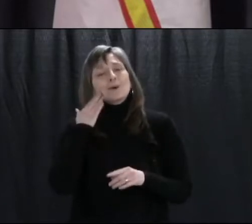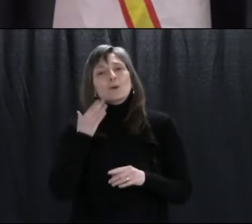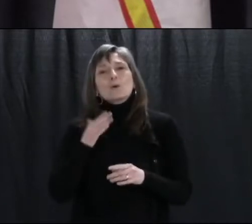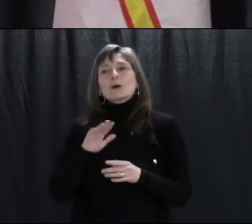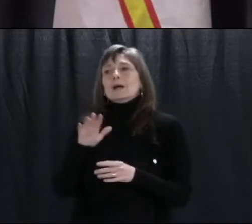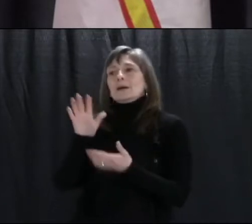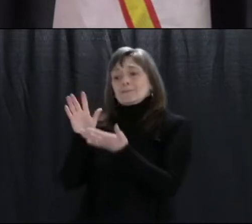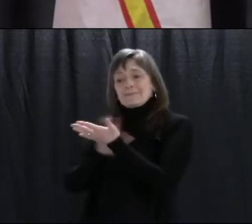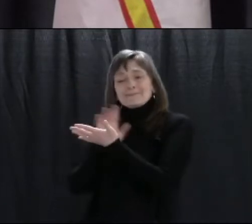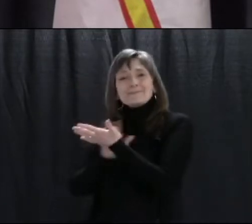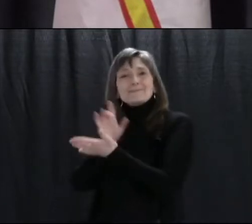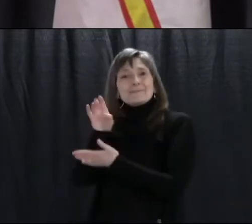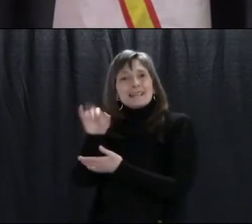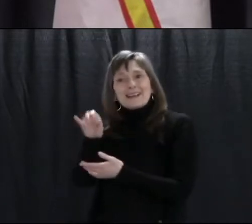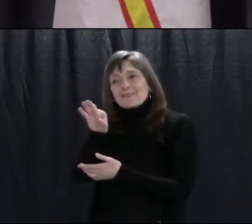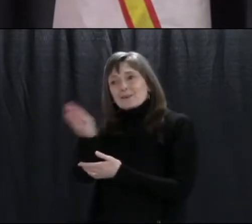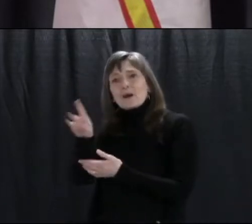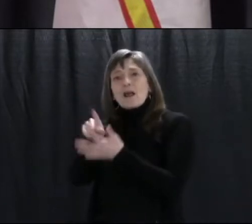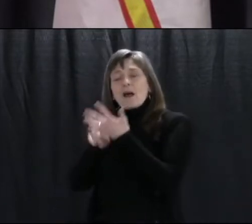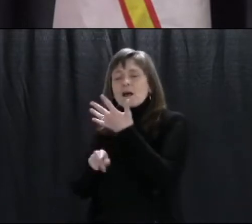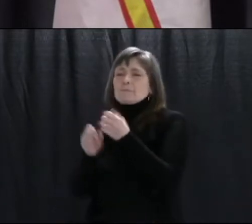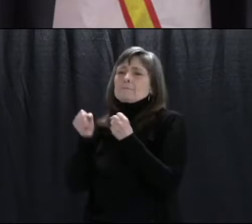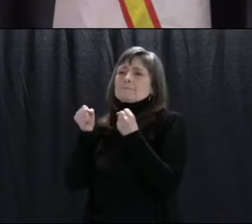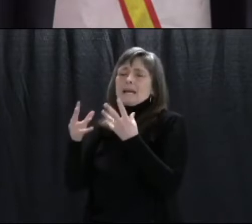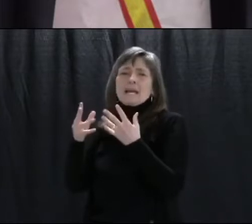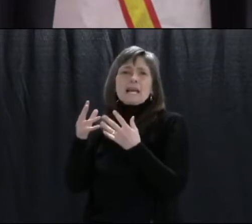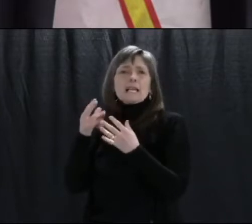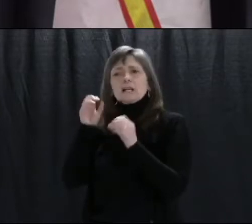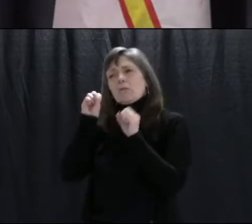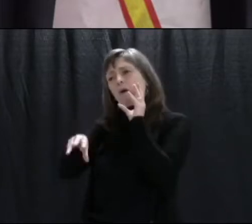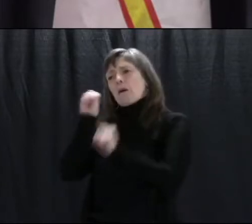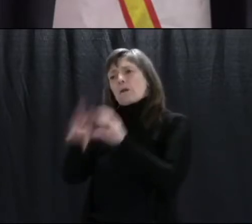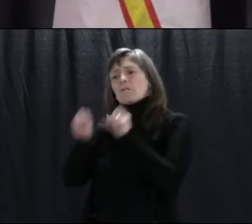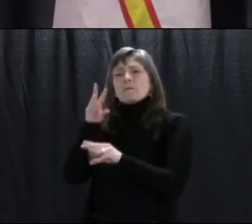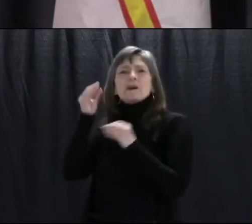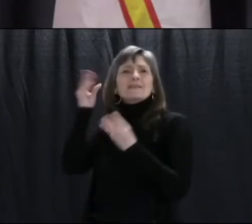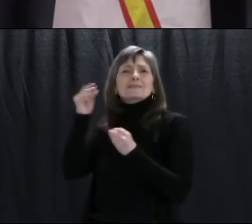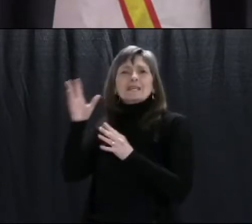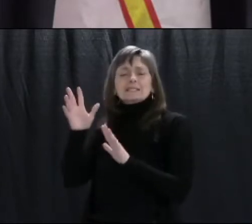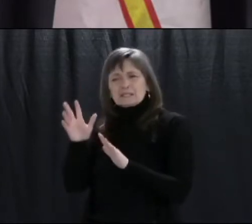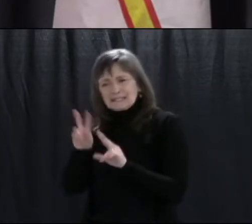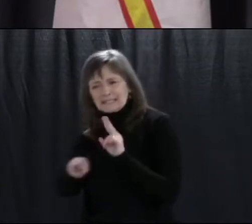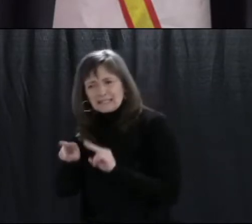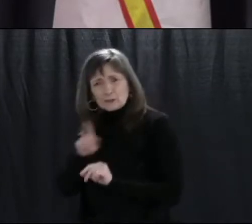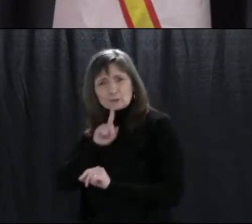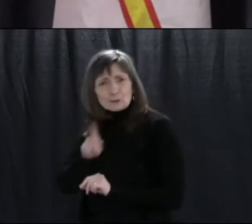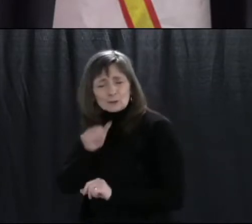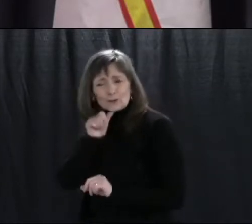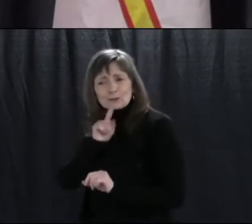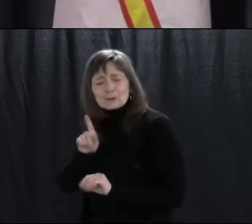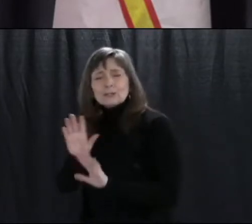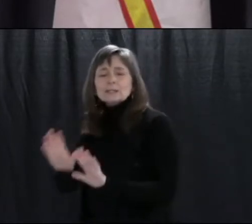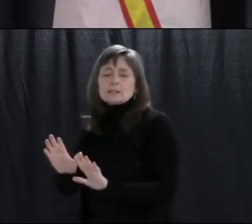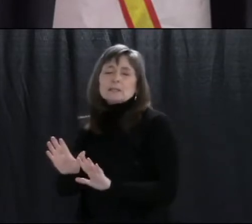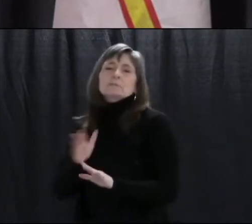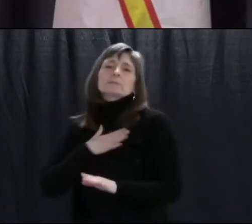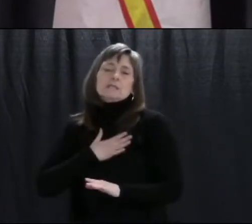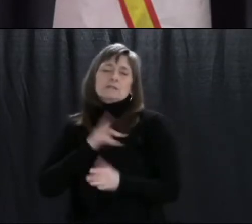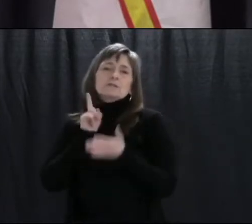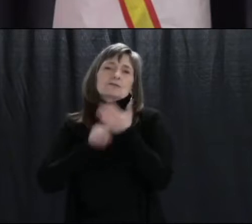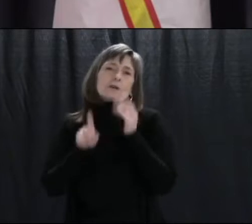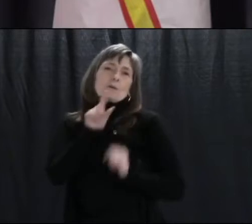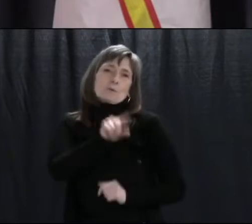social media. If you have questions or concerns, we ask you to please visit our website at